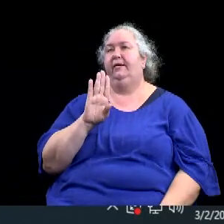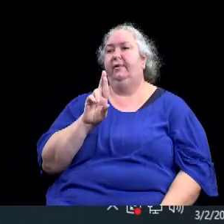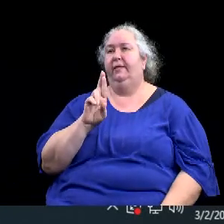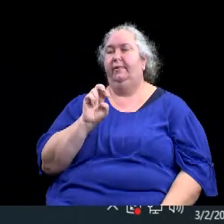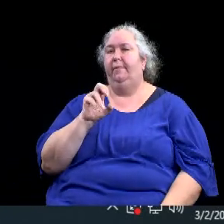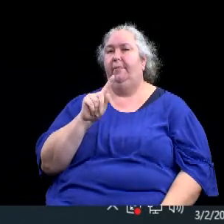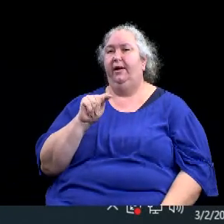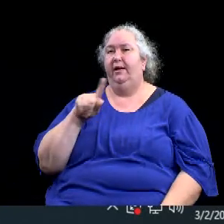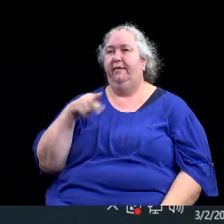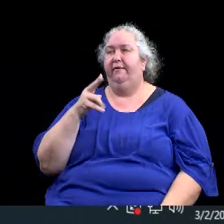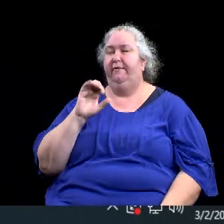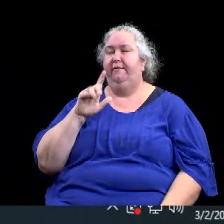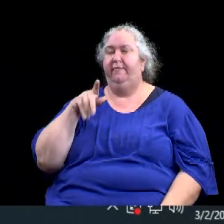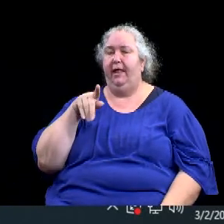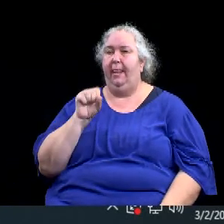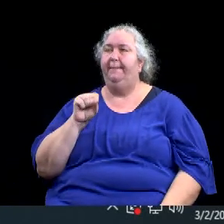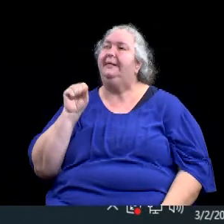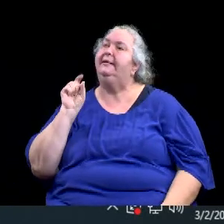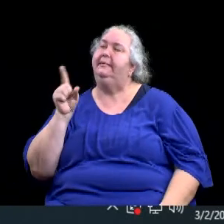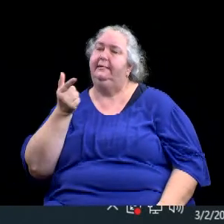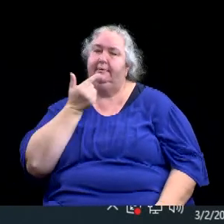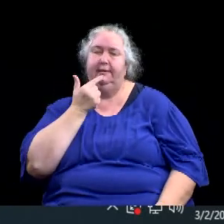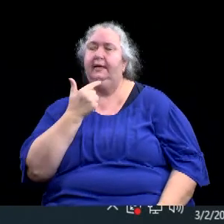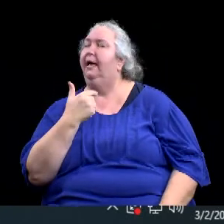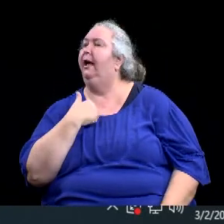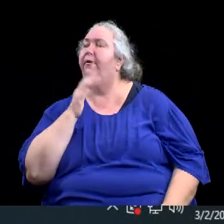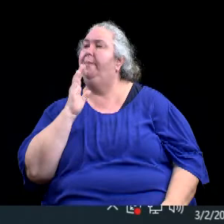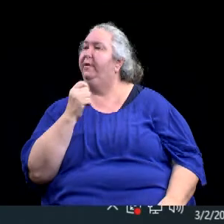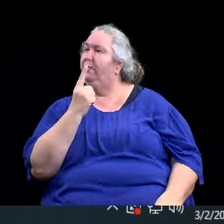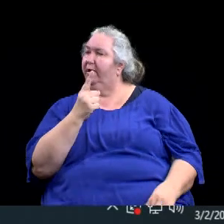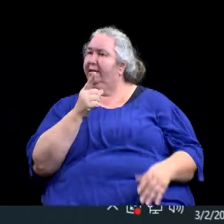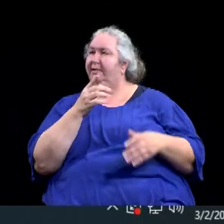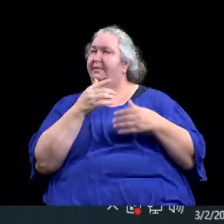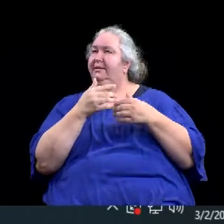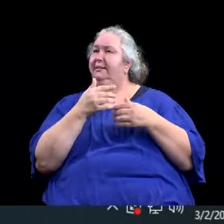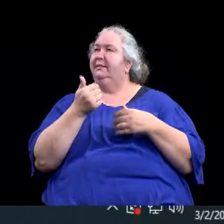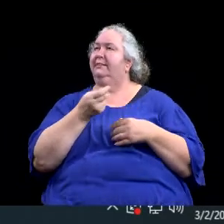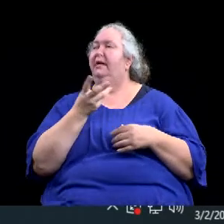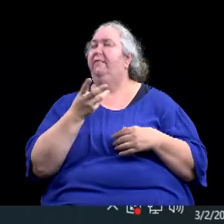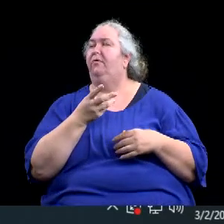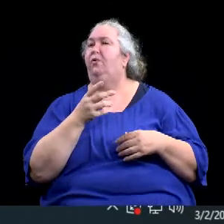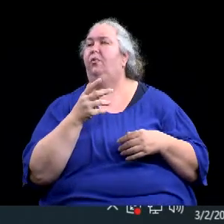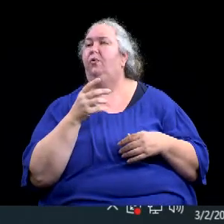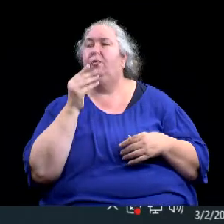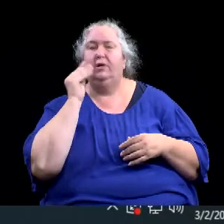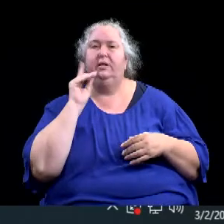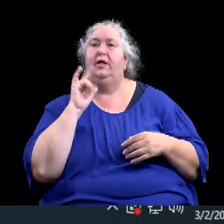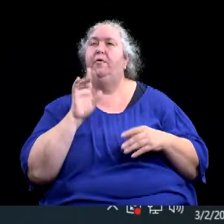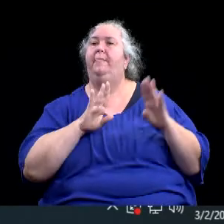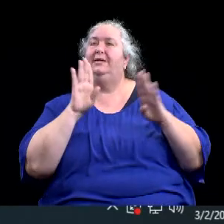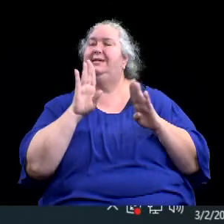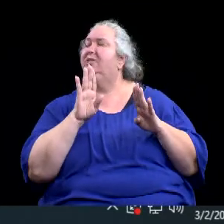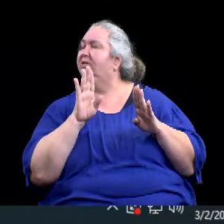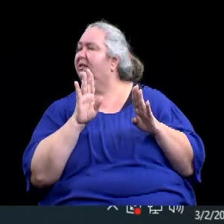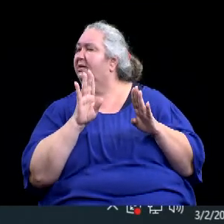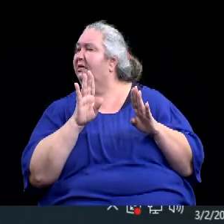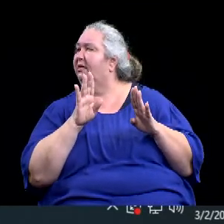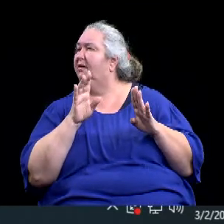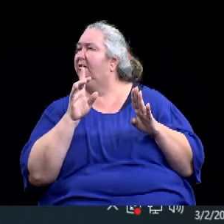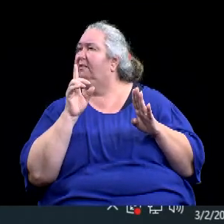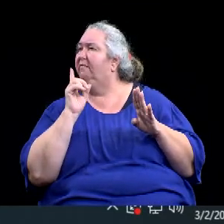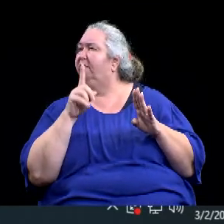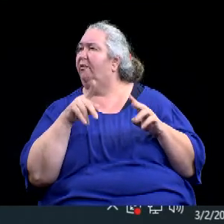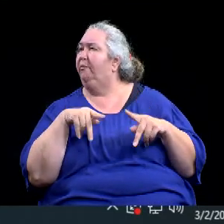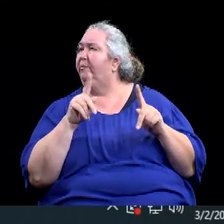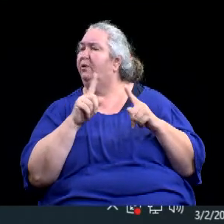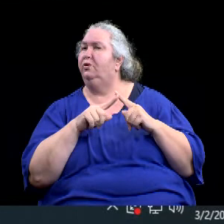be one of the several private residents of Waco, Texas, who will be petitioning this body for permission to race at the TMBRA annual Cameron Park Blowout on